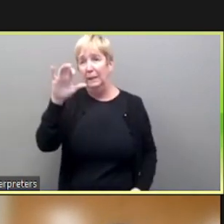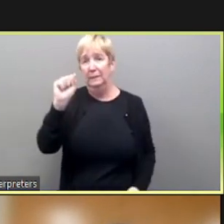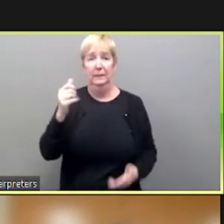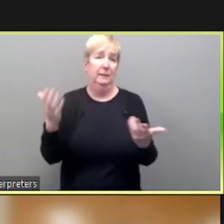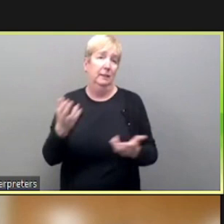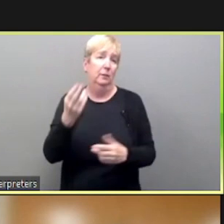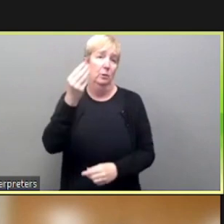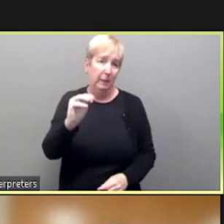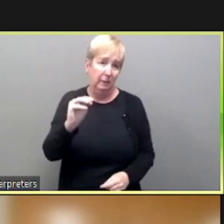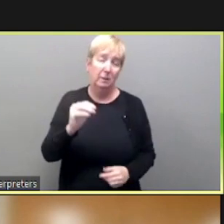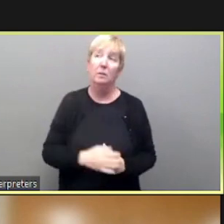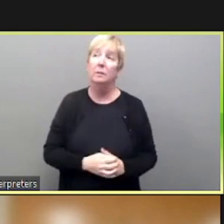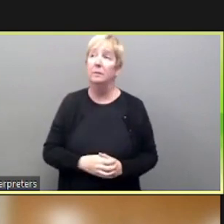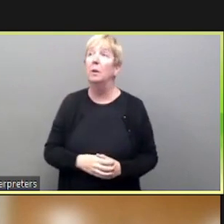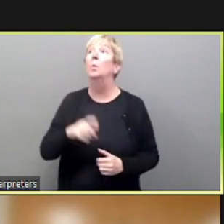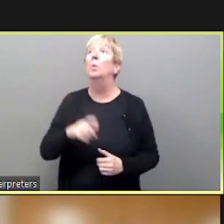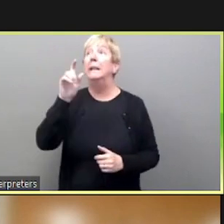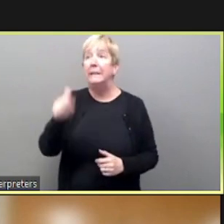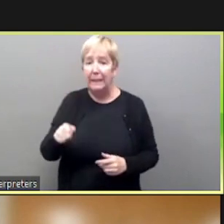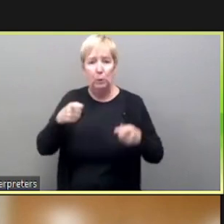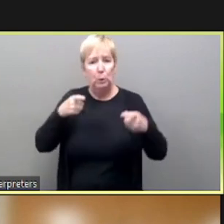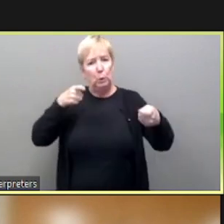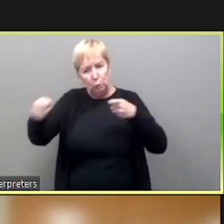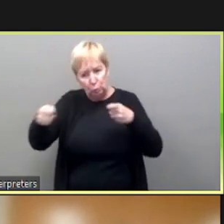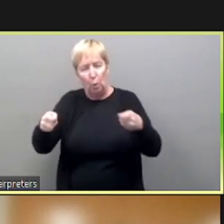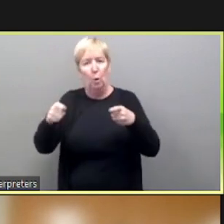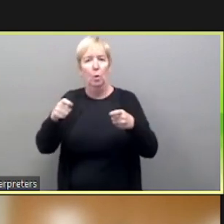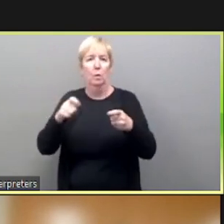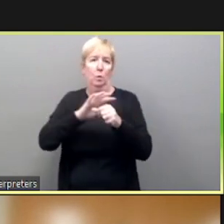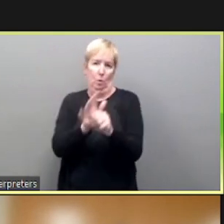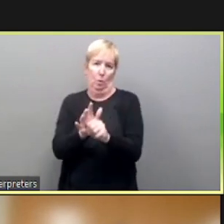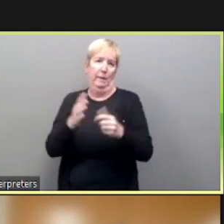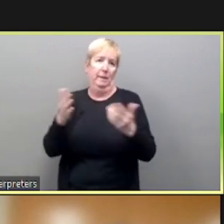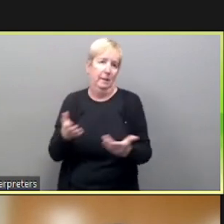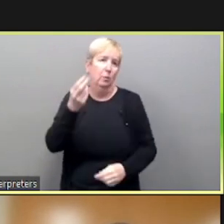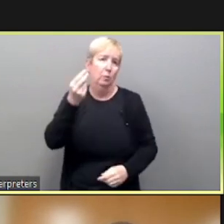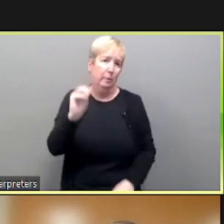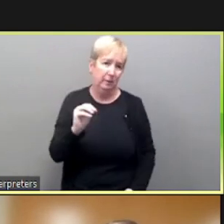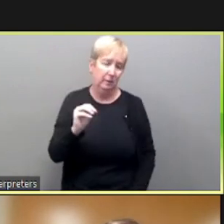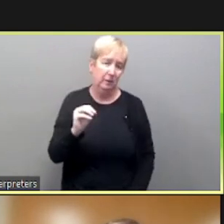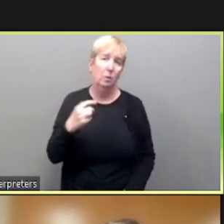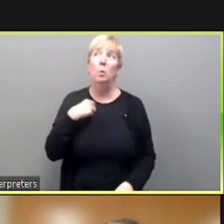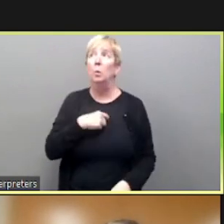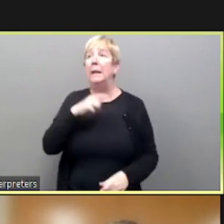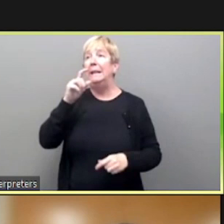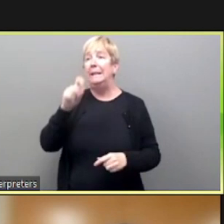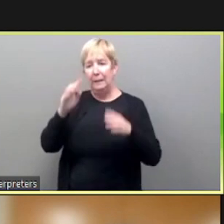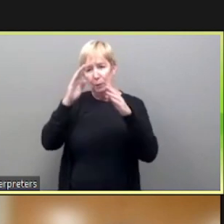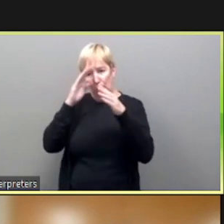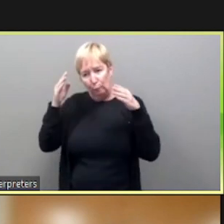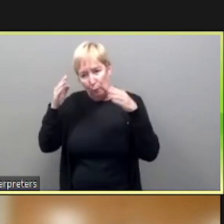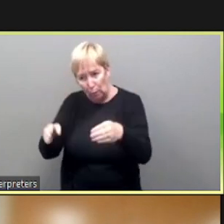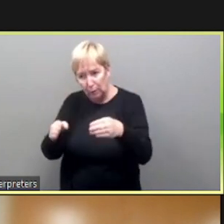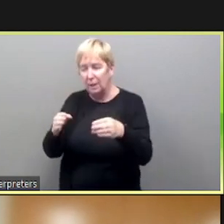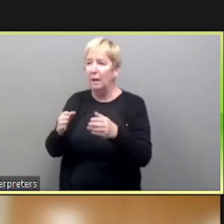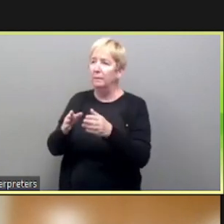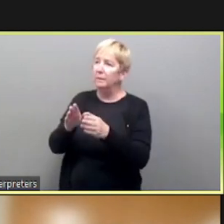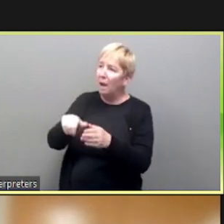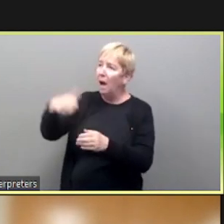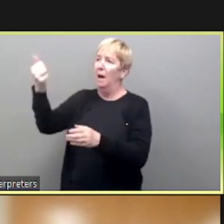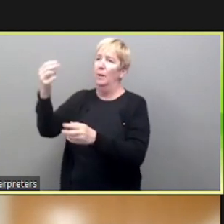We need to get control of our COVID cases immediately so that we can focus on the New Mexicans that need and